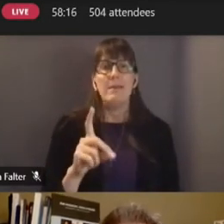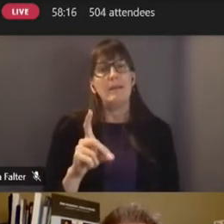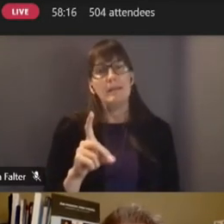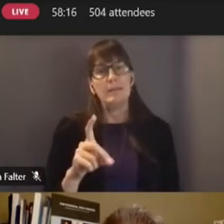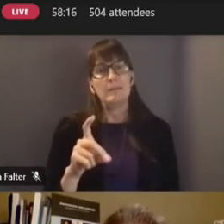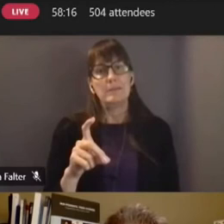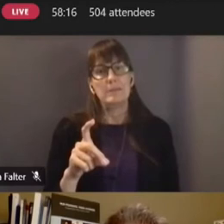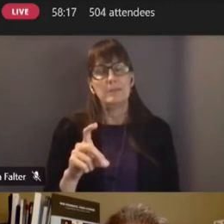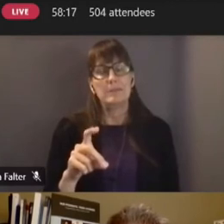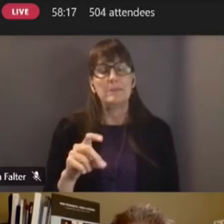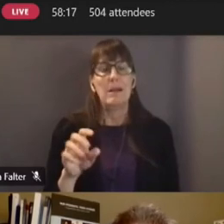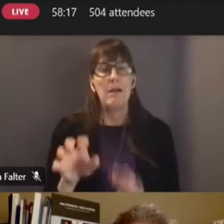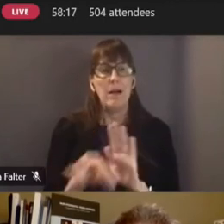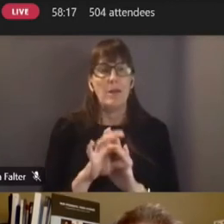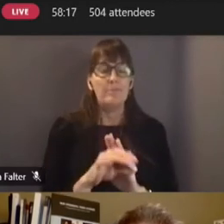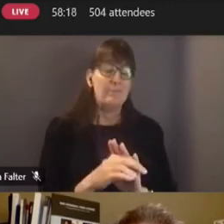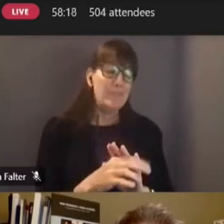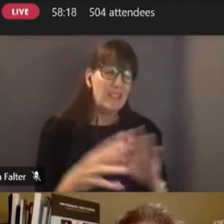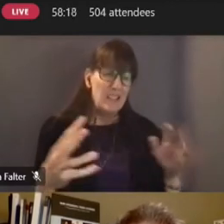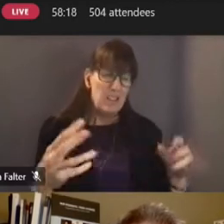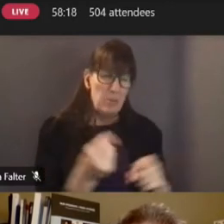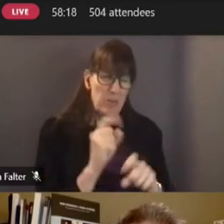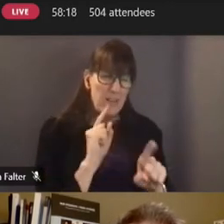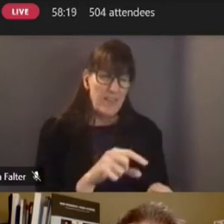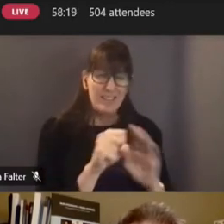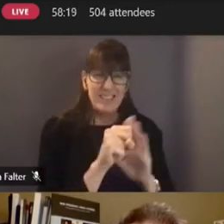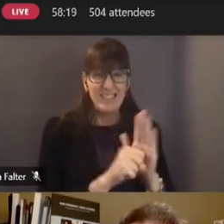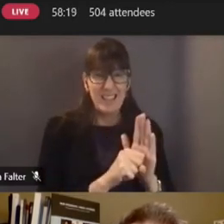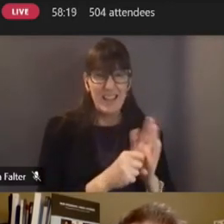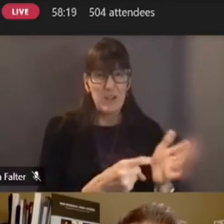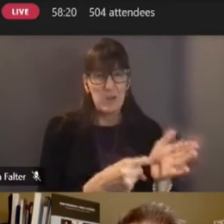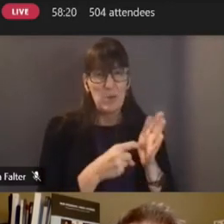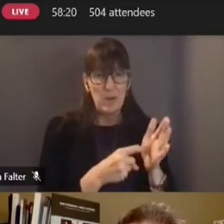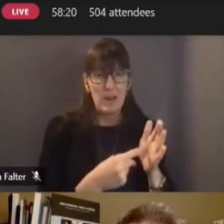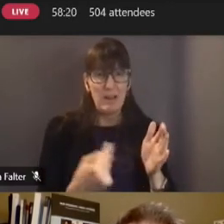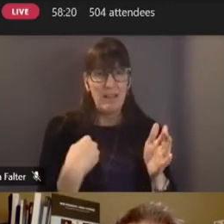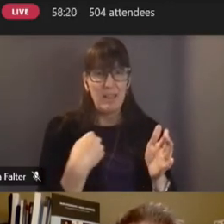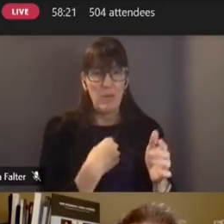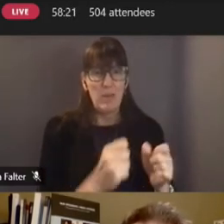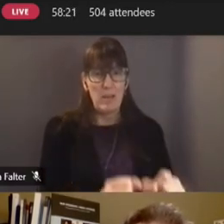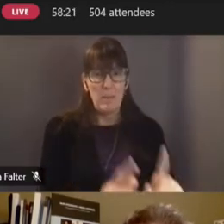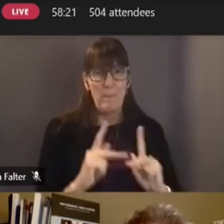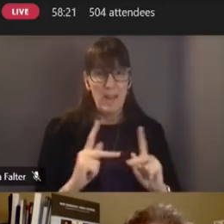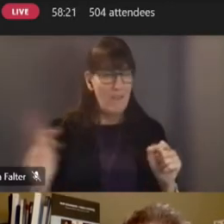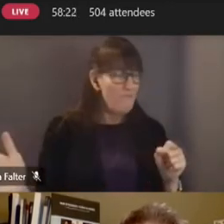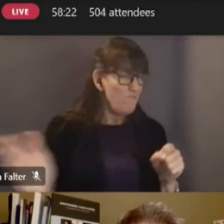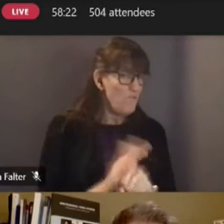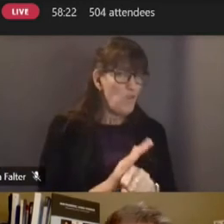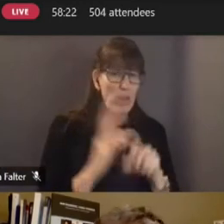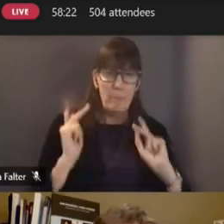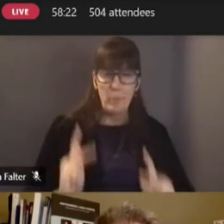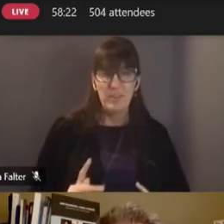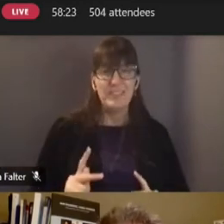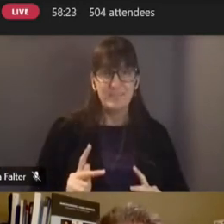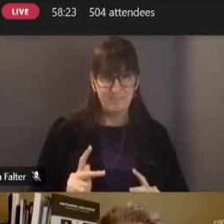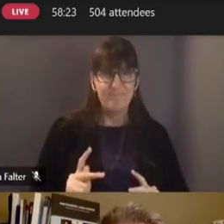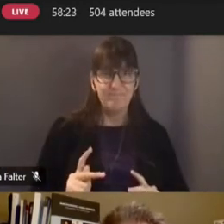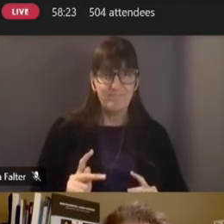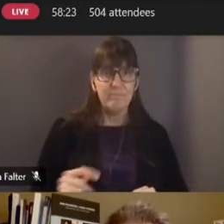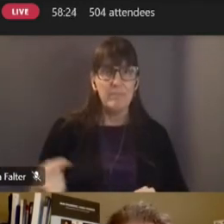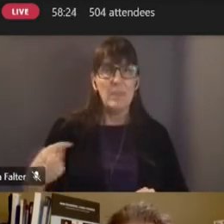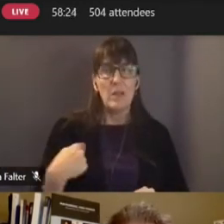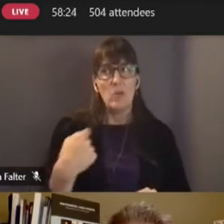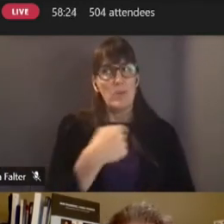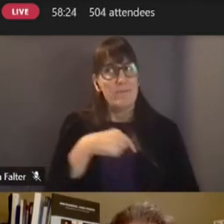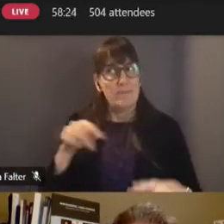The brief answer is because the state is requiring that we come back fully in person. And we've embraced